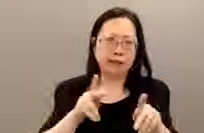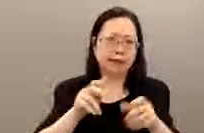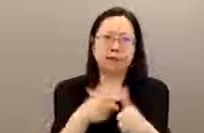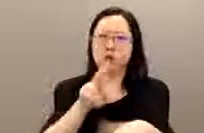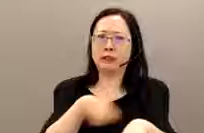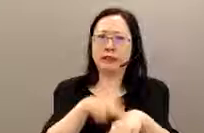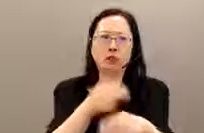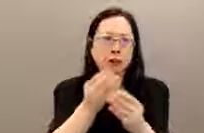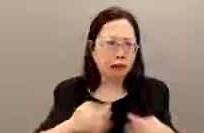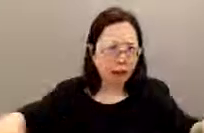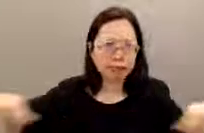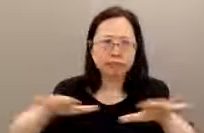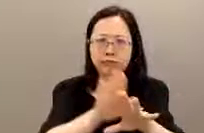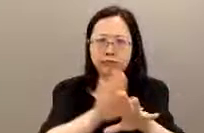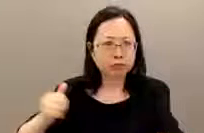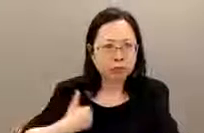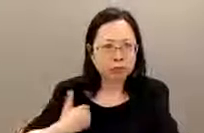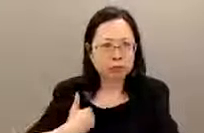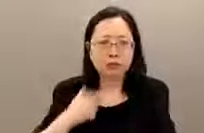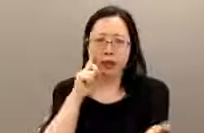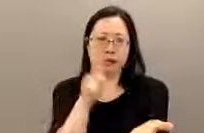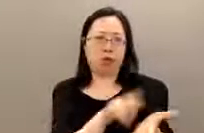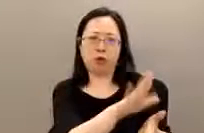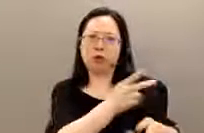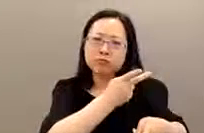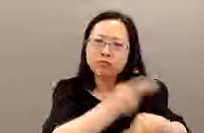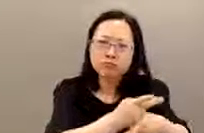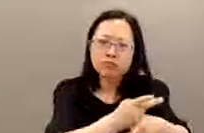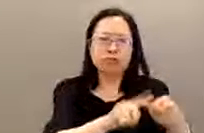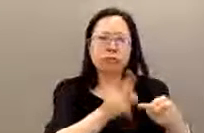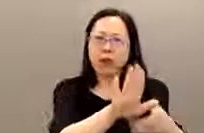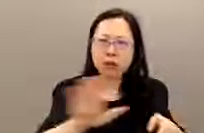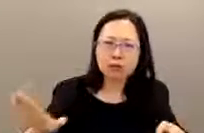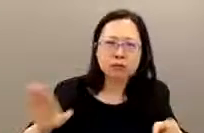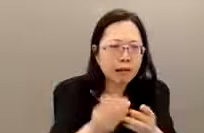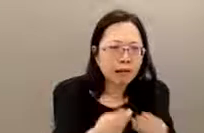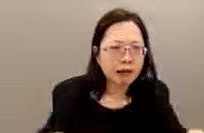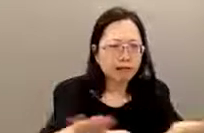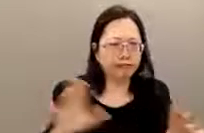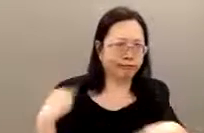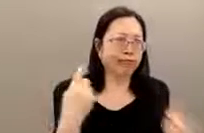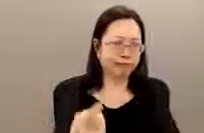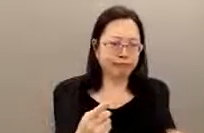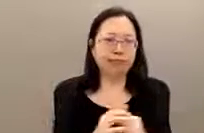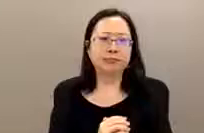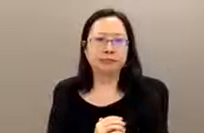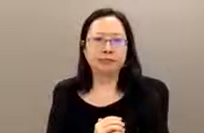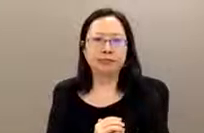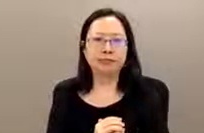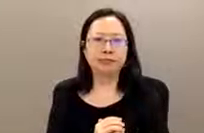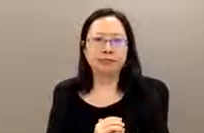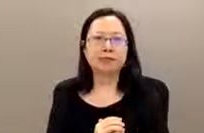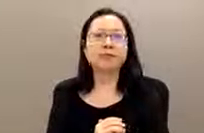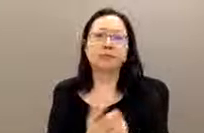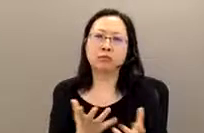Nations and acknowledge their stewardship and land throughout the ages. We seek a